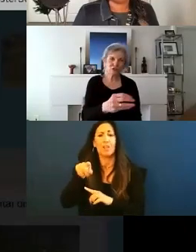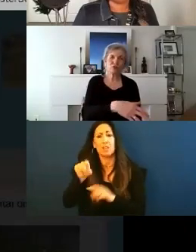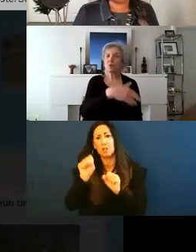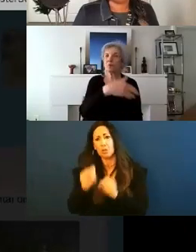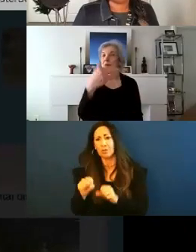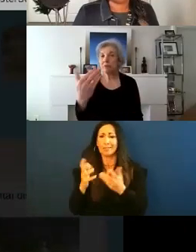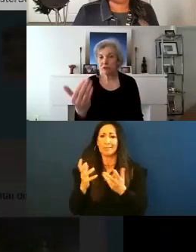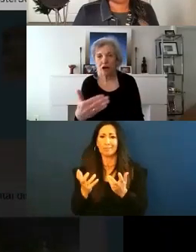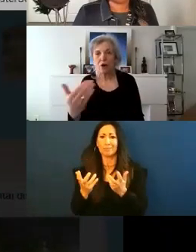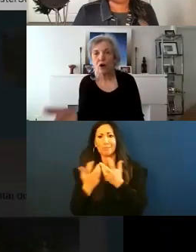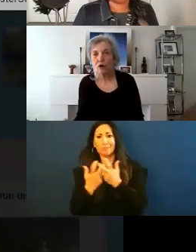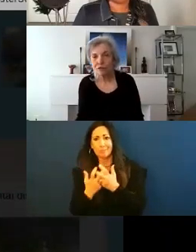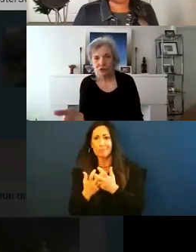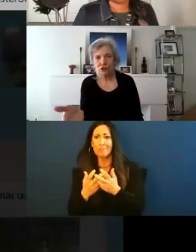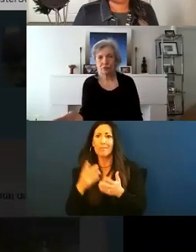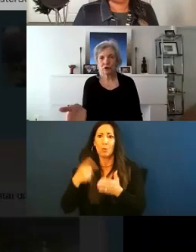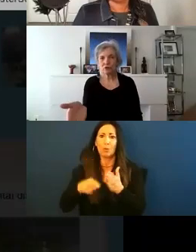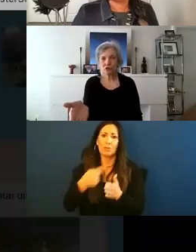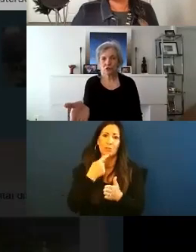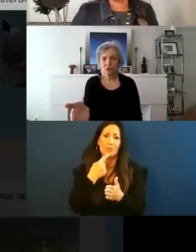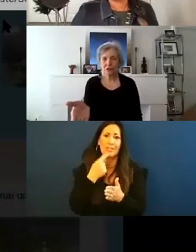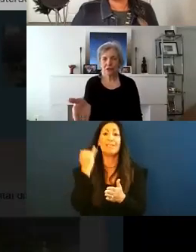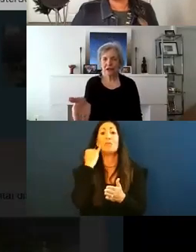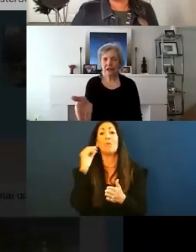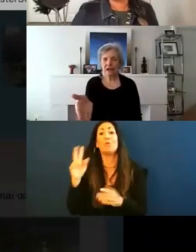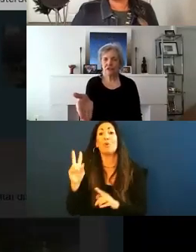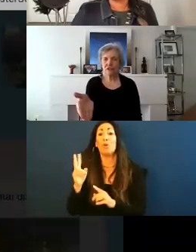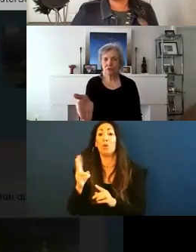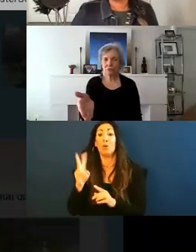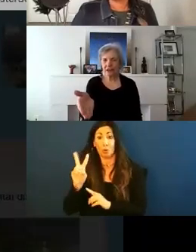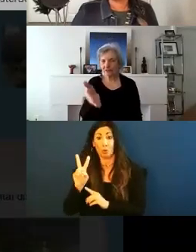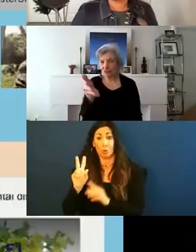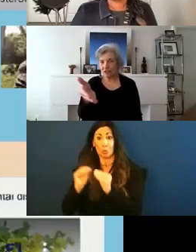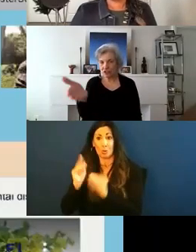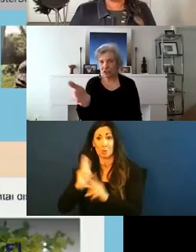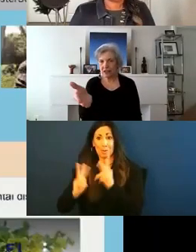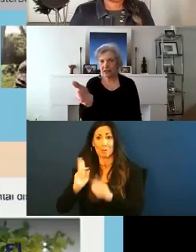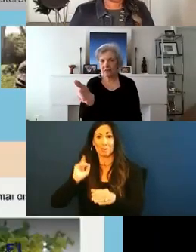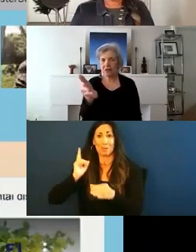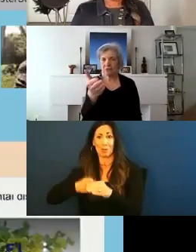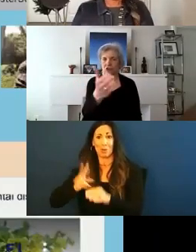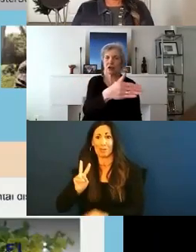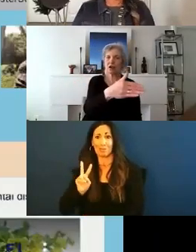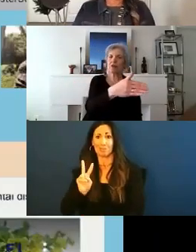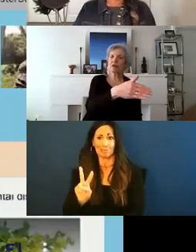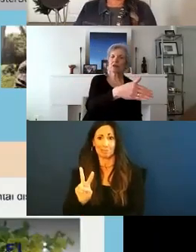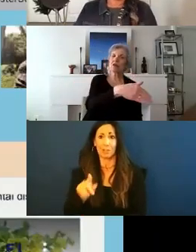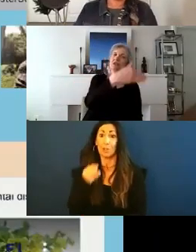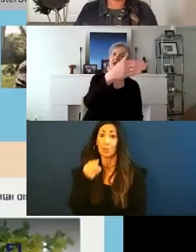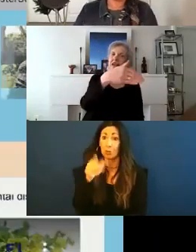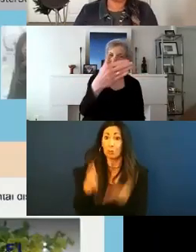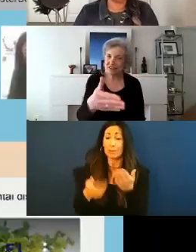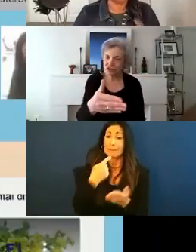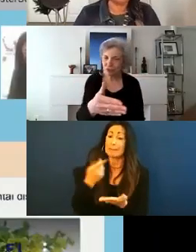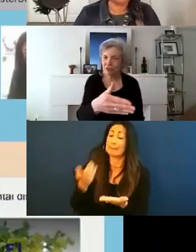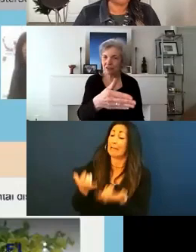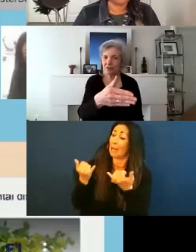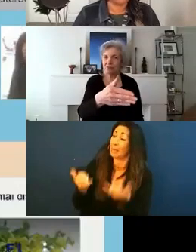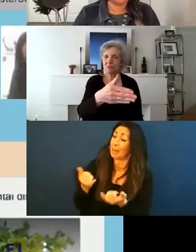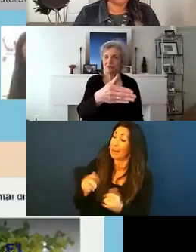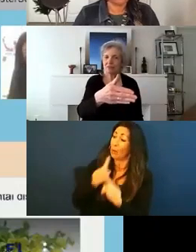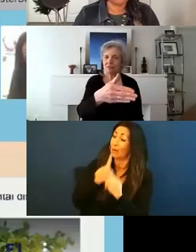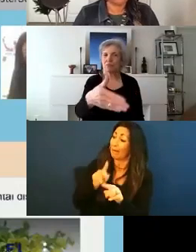saying. Two more people come over to your poster, and you might then say, I'm currently